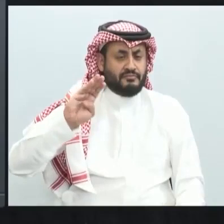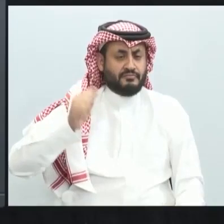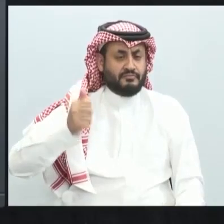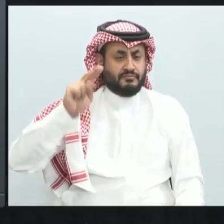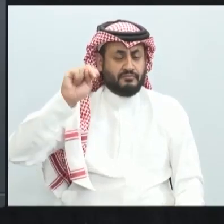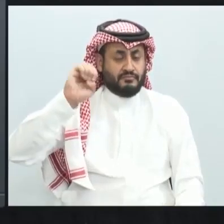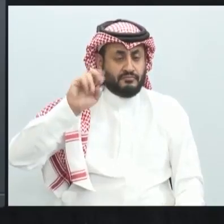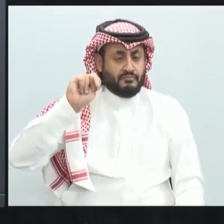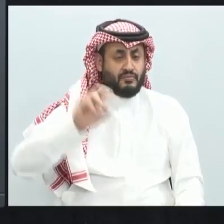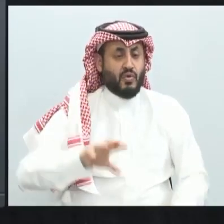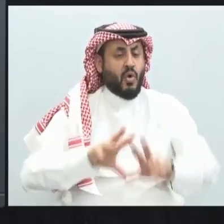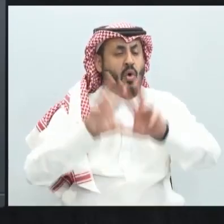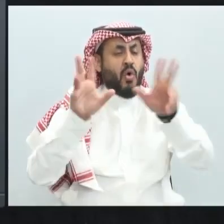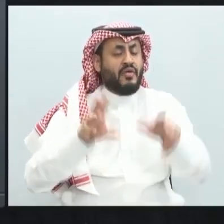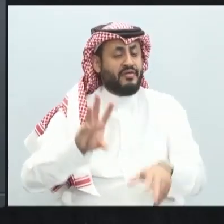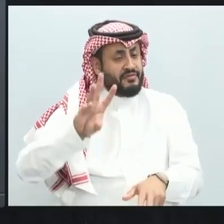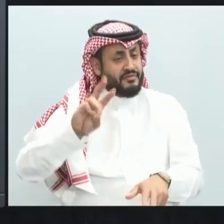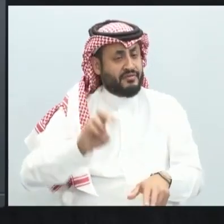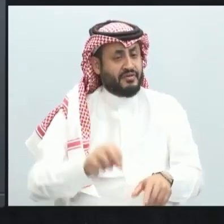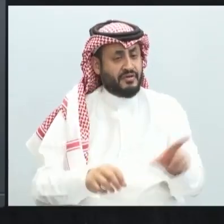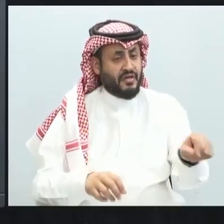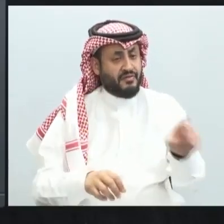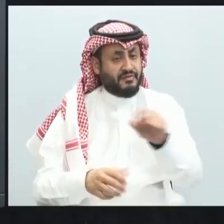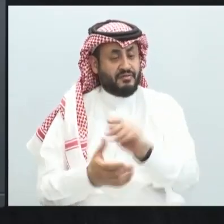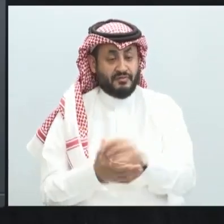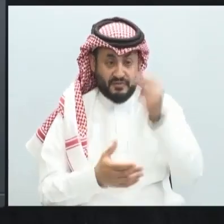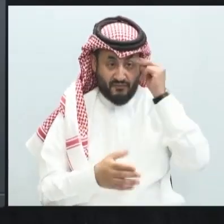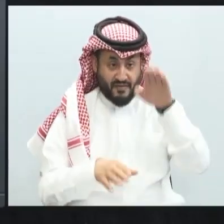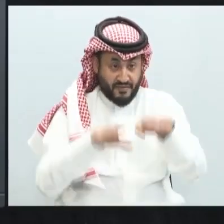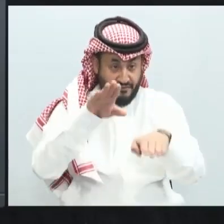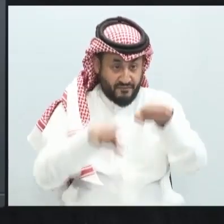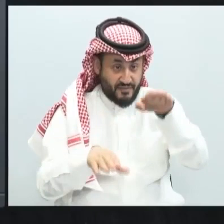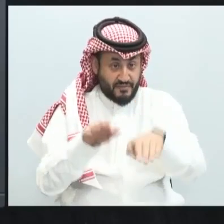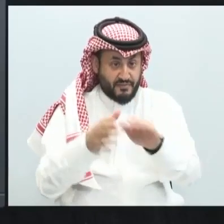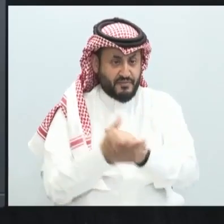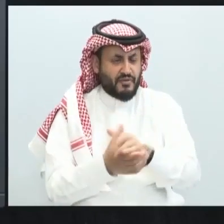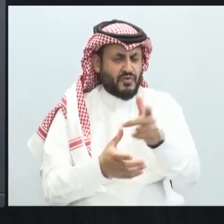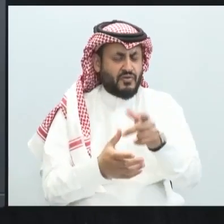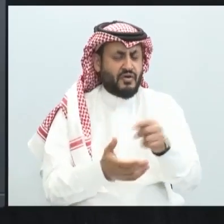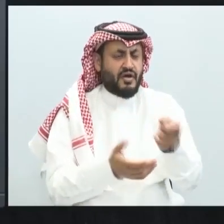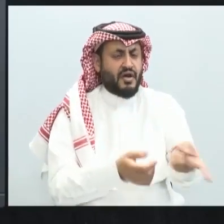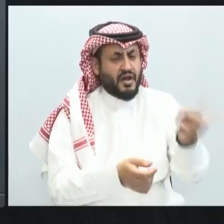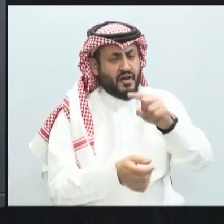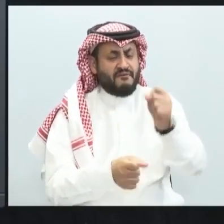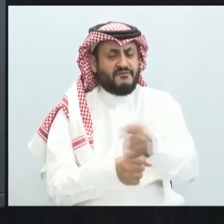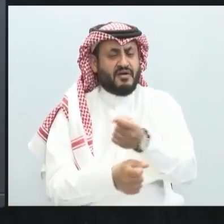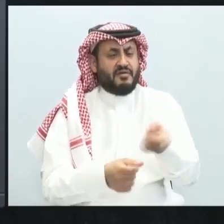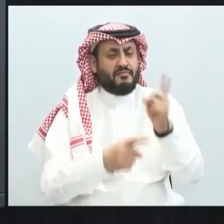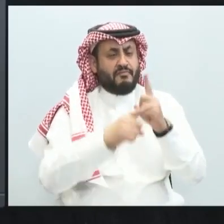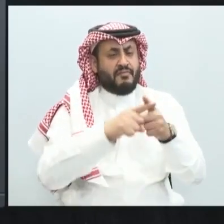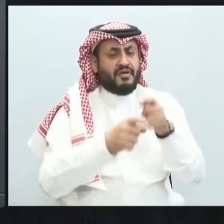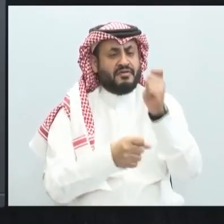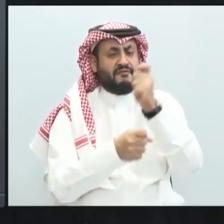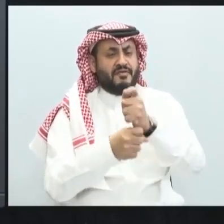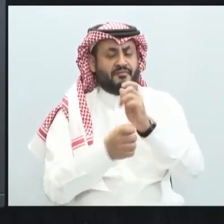it shows us the real difference between or how we use going to plus a verb, that